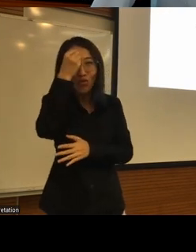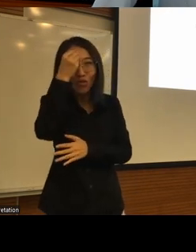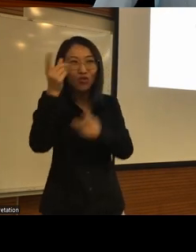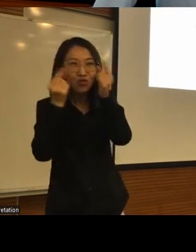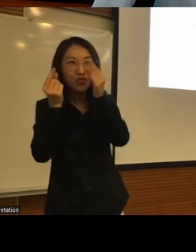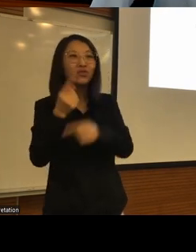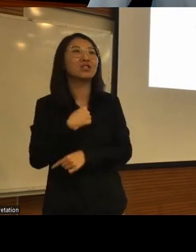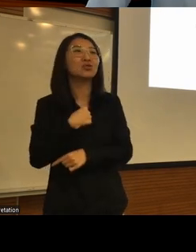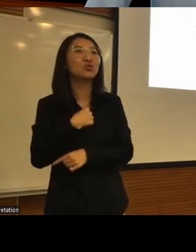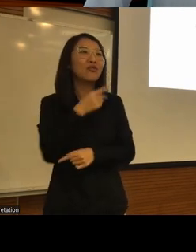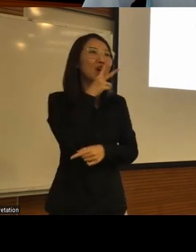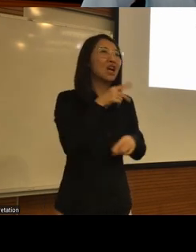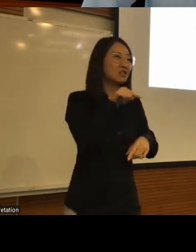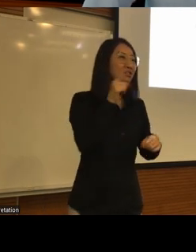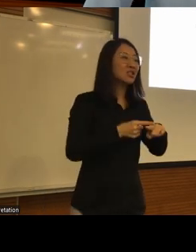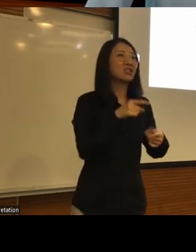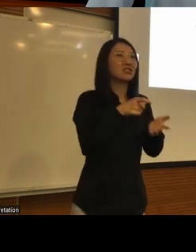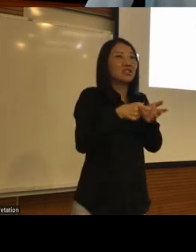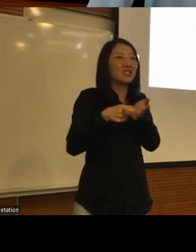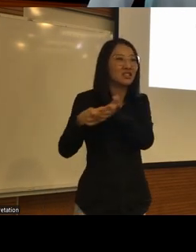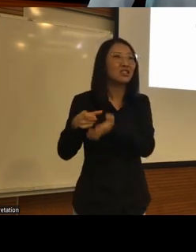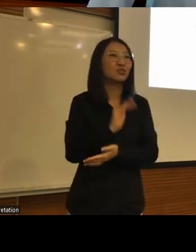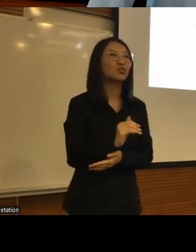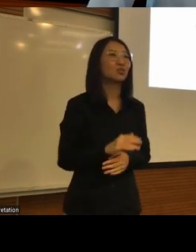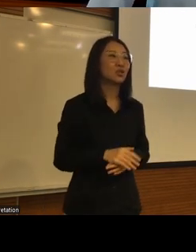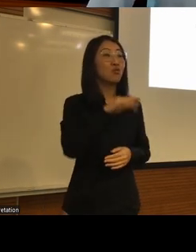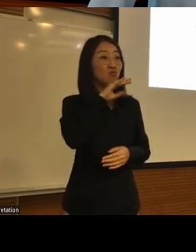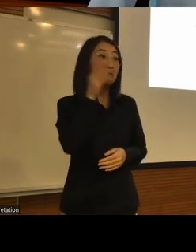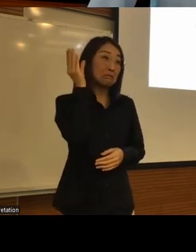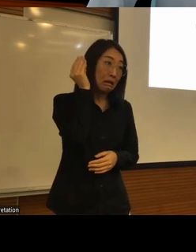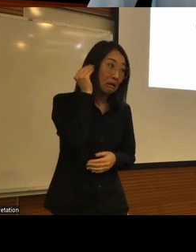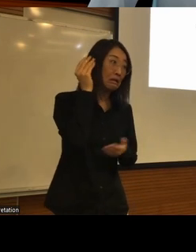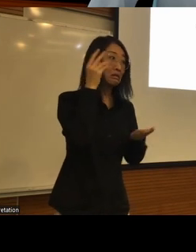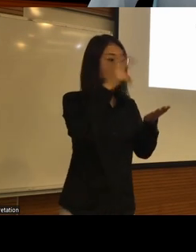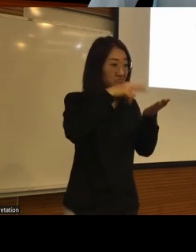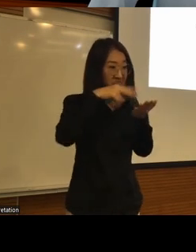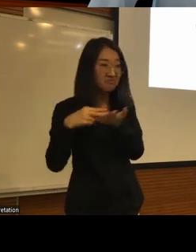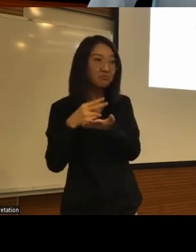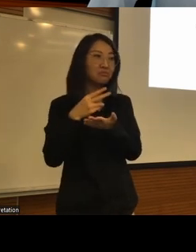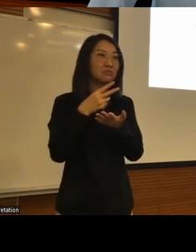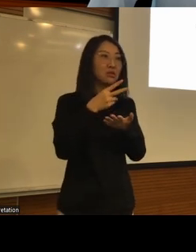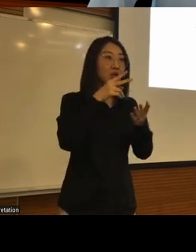sorts of. When you listen, when you read, do it analytically,